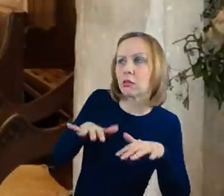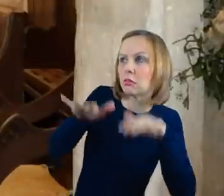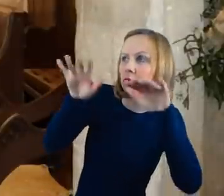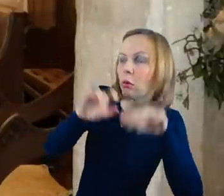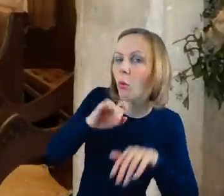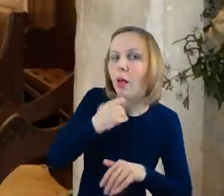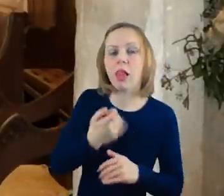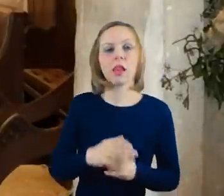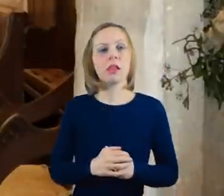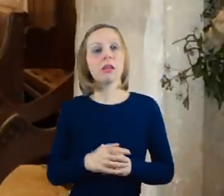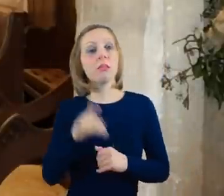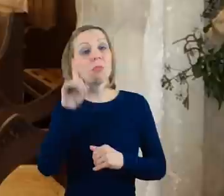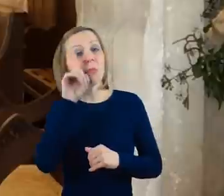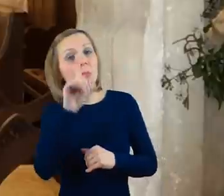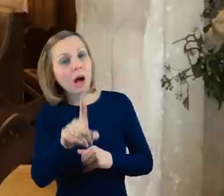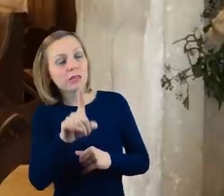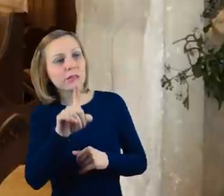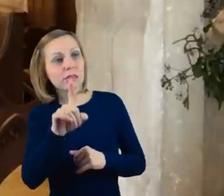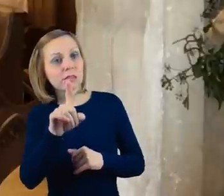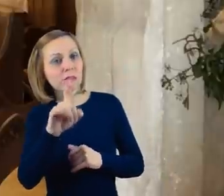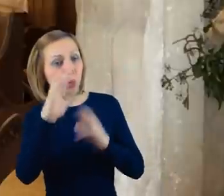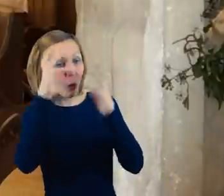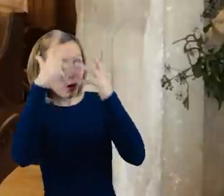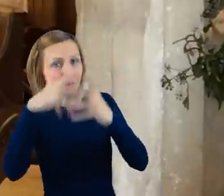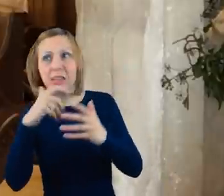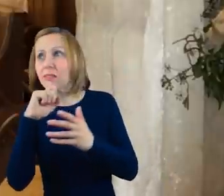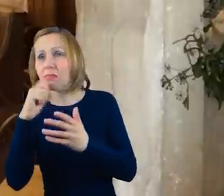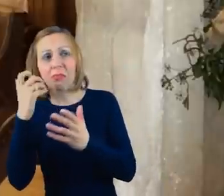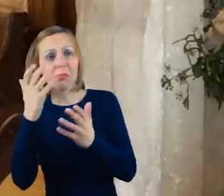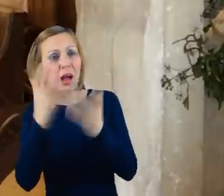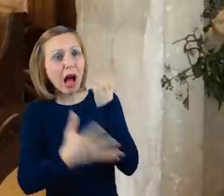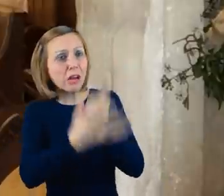But worry, as Jesus tells us, does not accomplish anything.